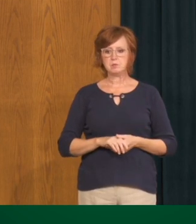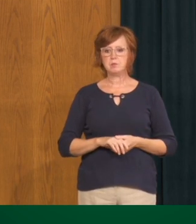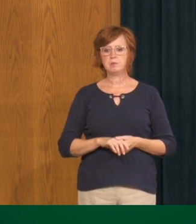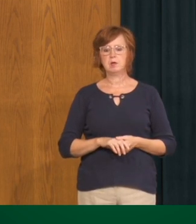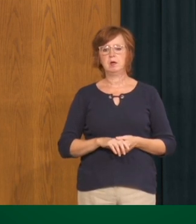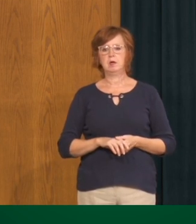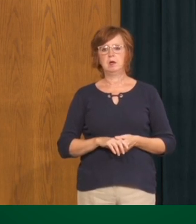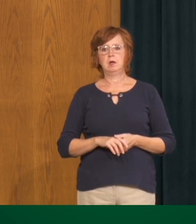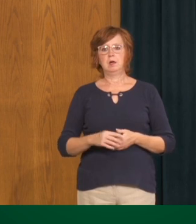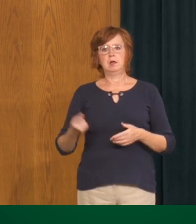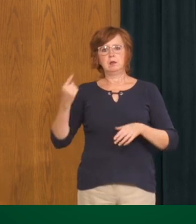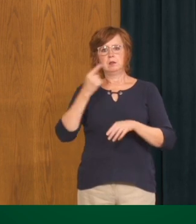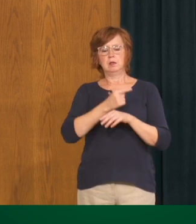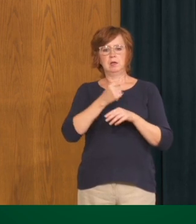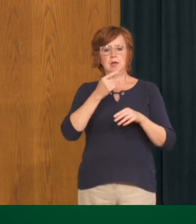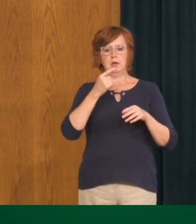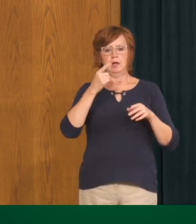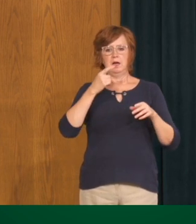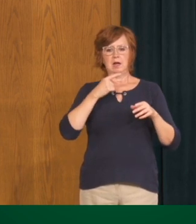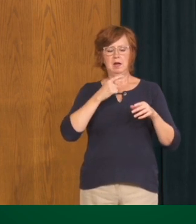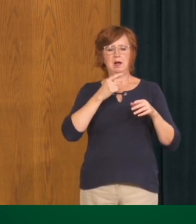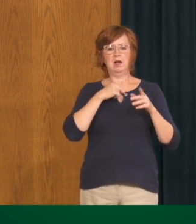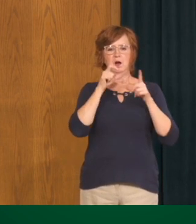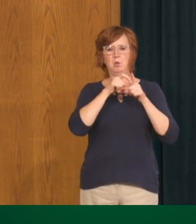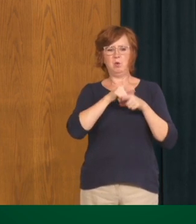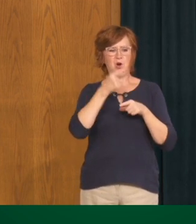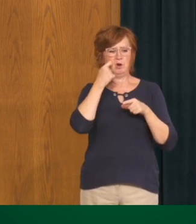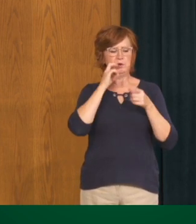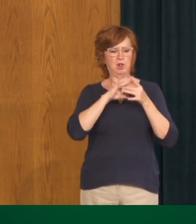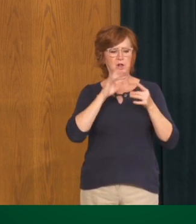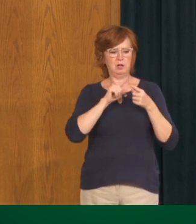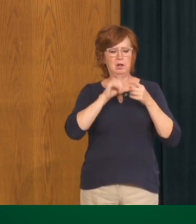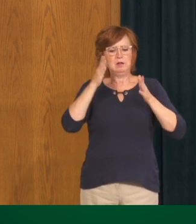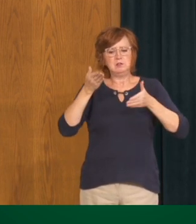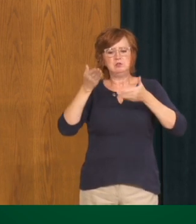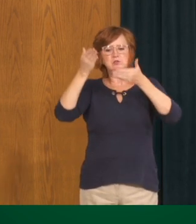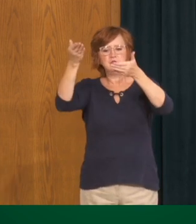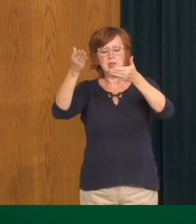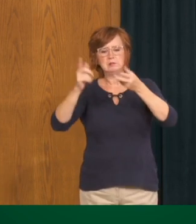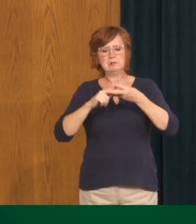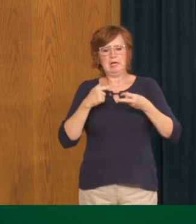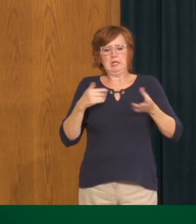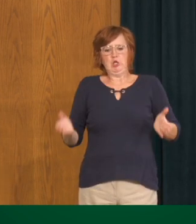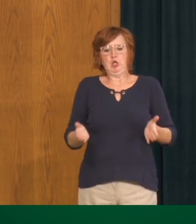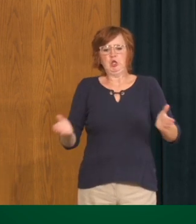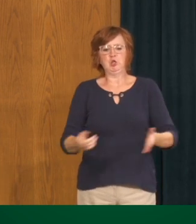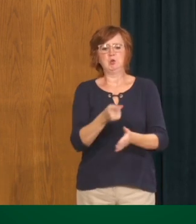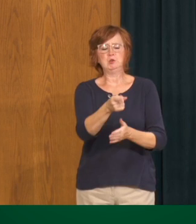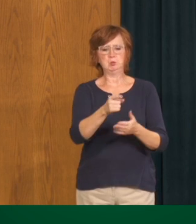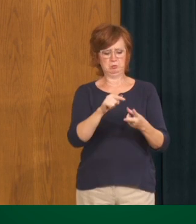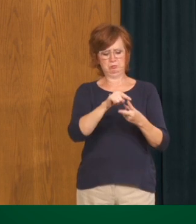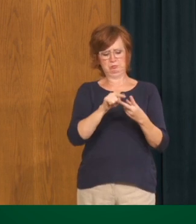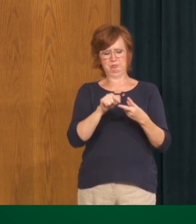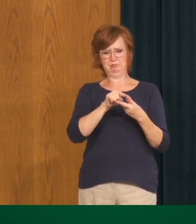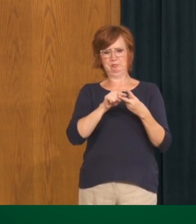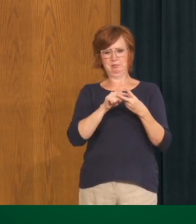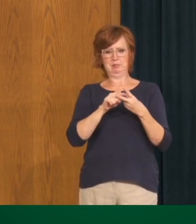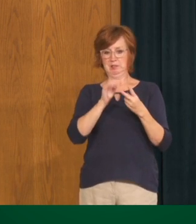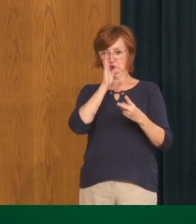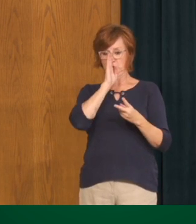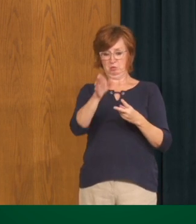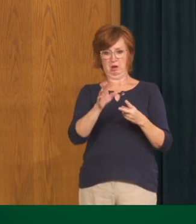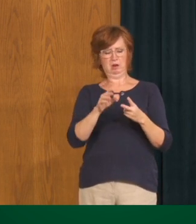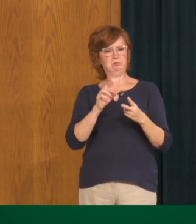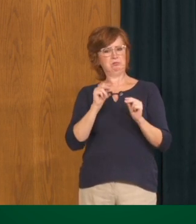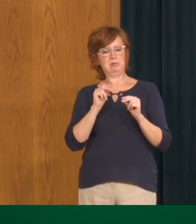talk about suggestions, encouragement. Why not move to level 2 across the board to start